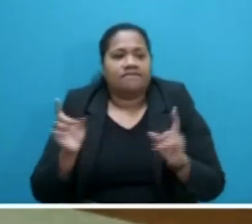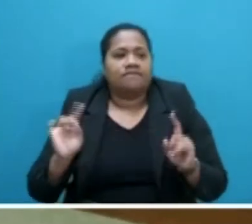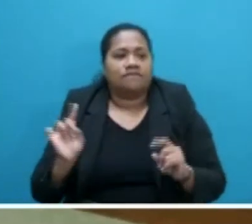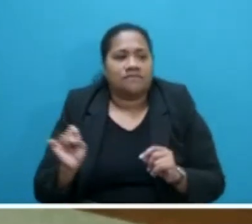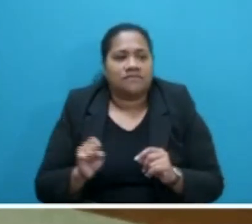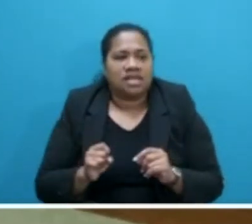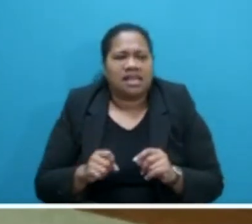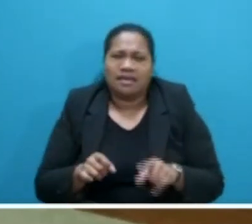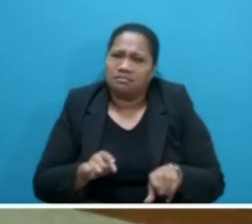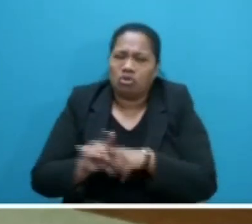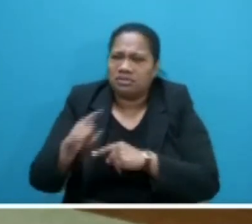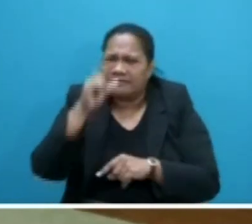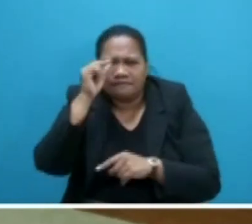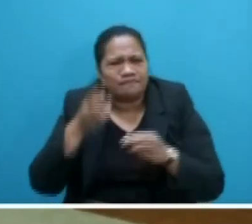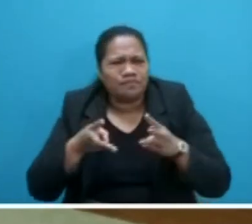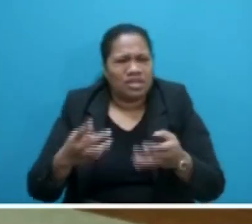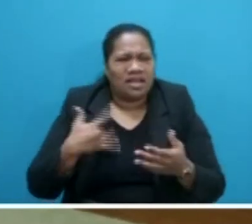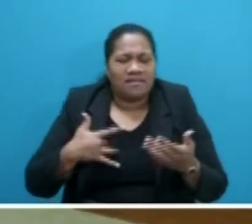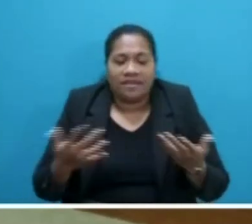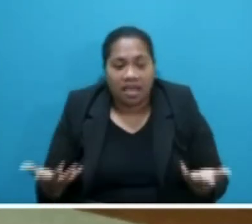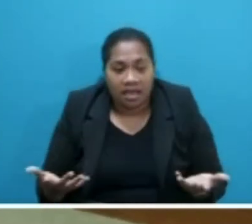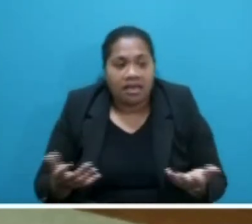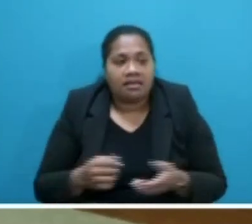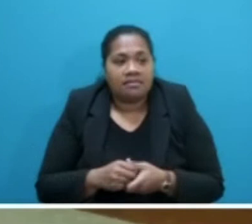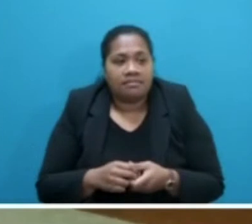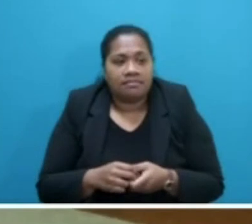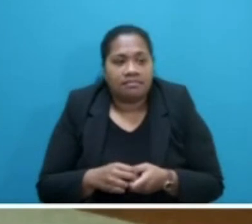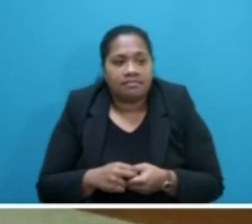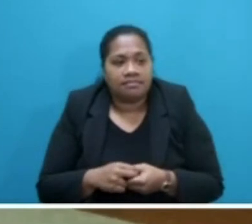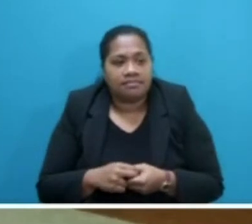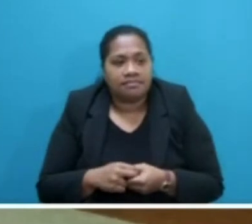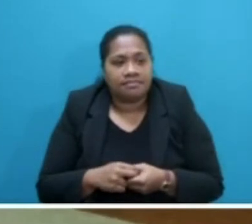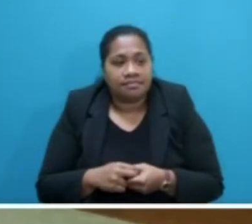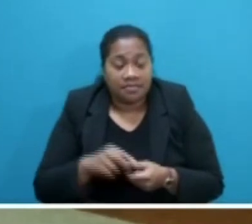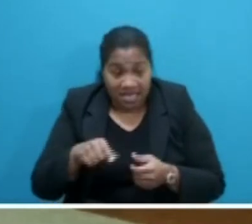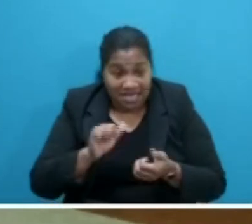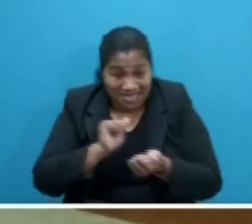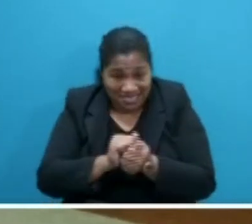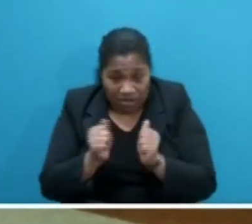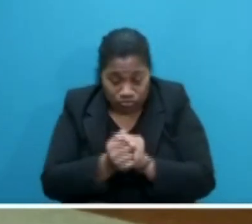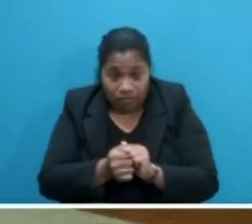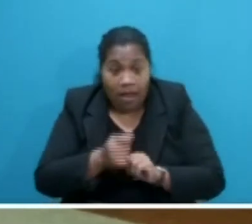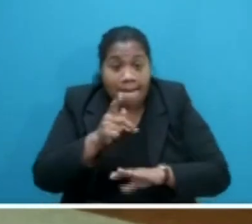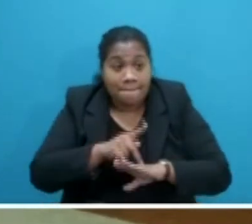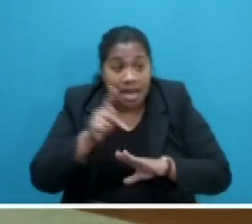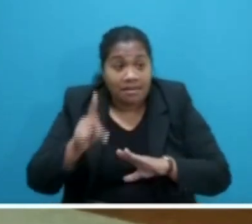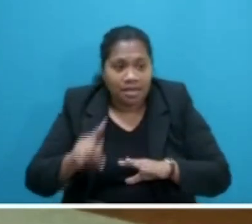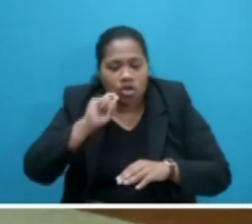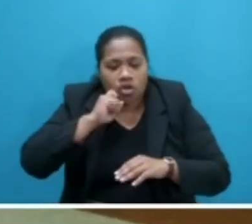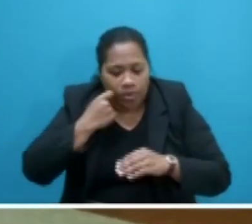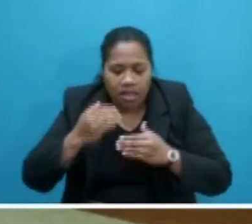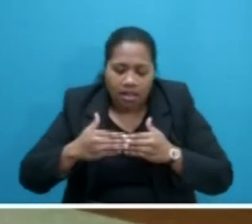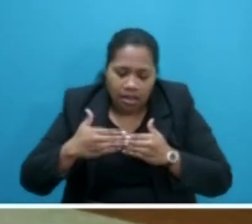of Fijian history. The coming year holds even greater significance, as this session of Parliament will carry us all the way through